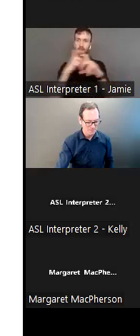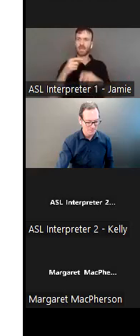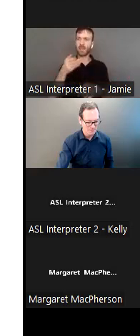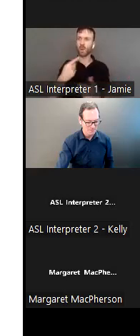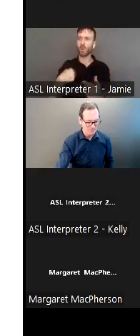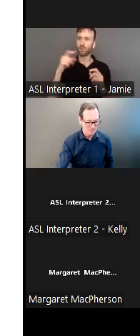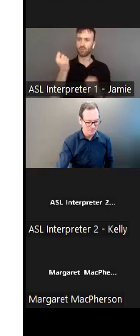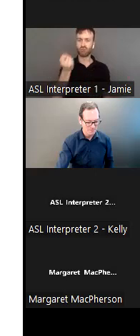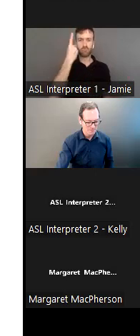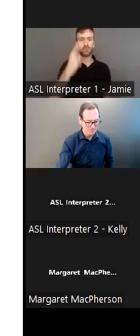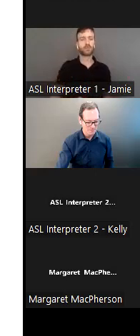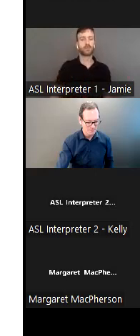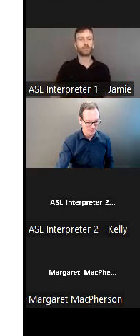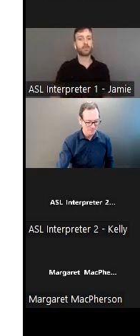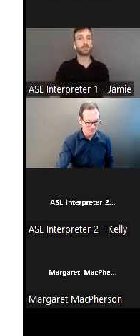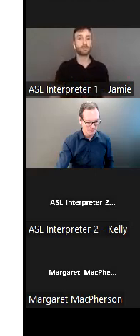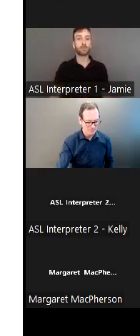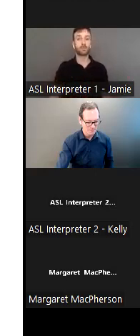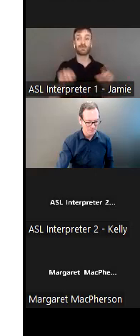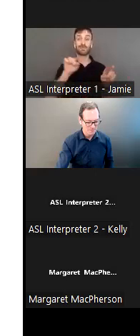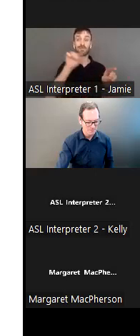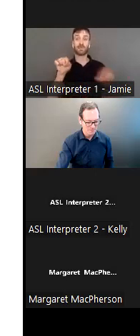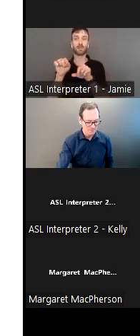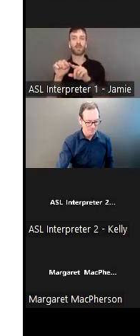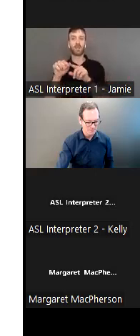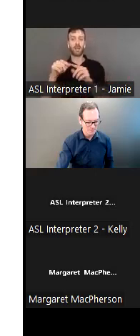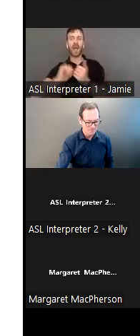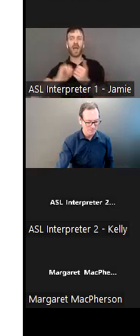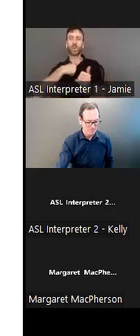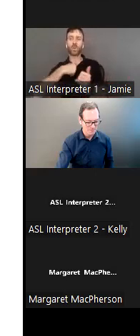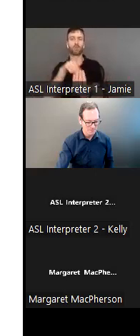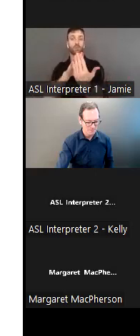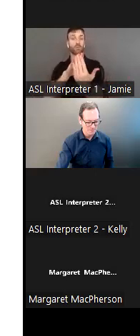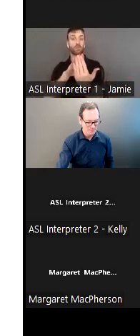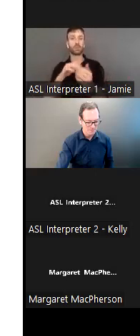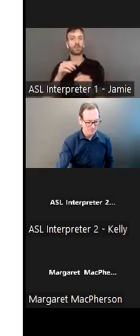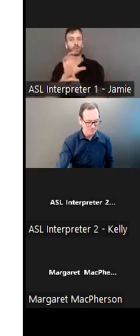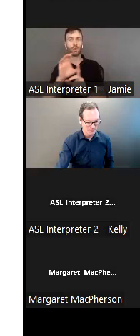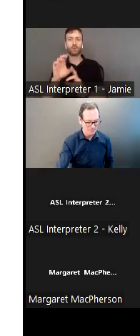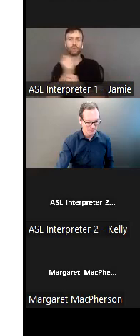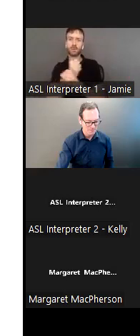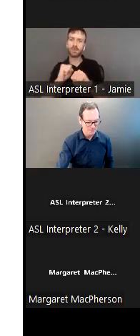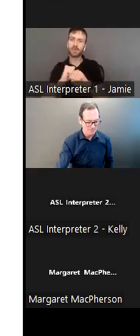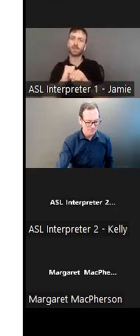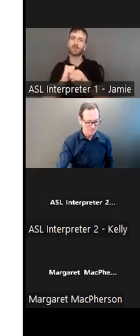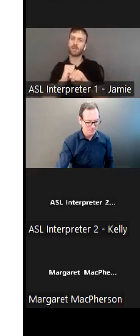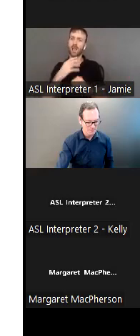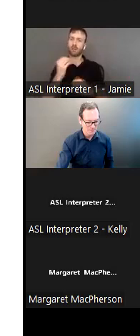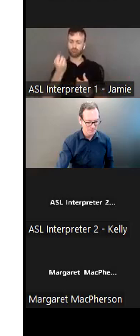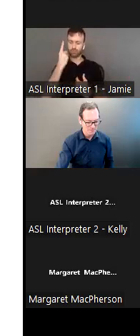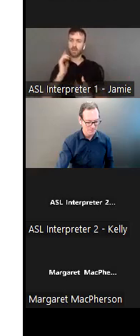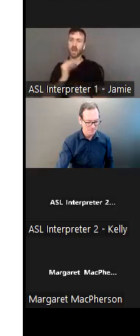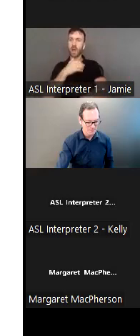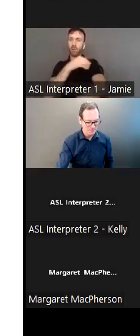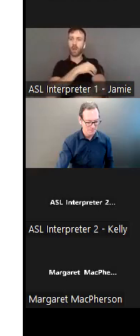approaching the work from a perspective of cultural safety and humility, and really, you know, understanding our own power as providers